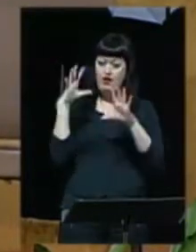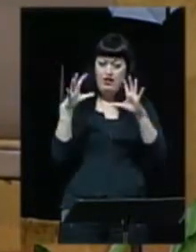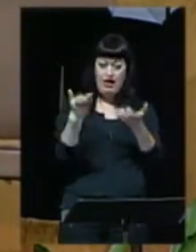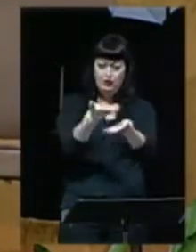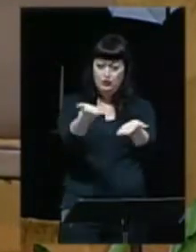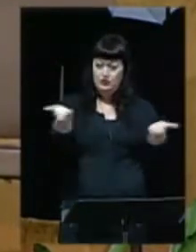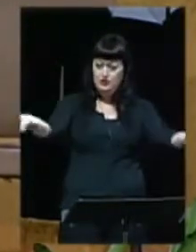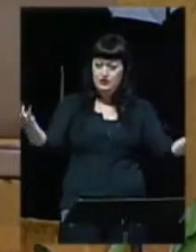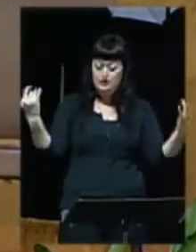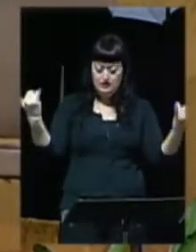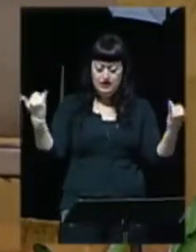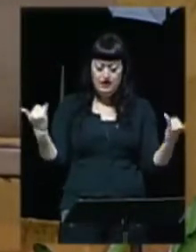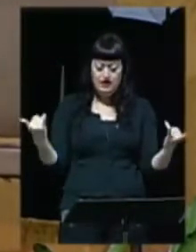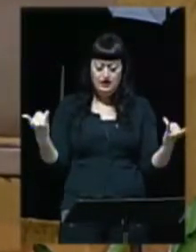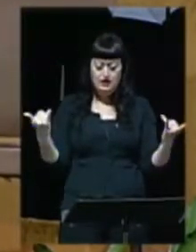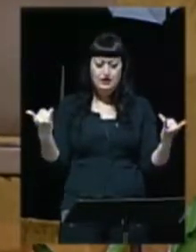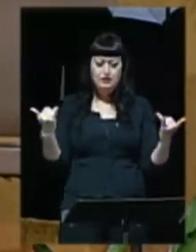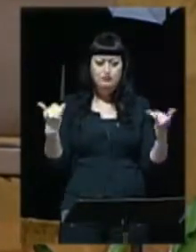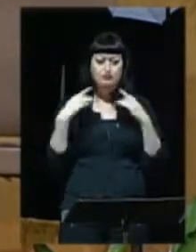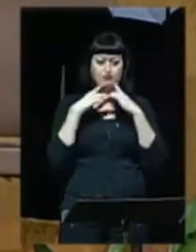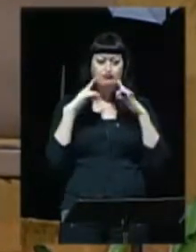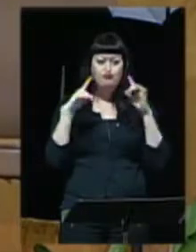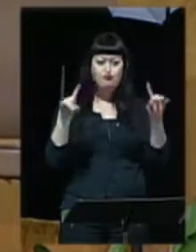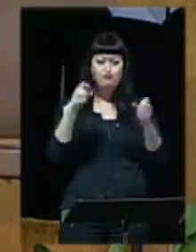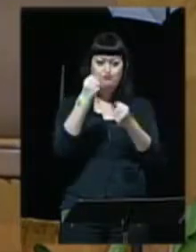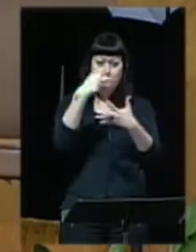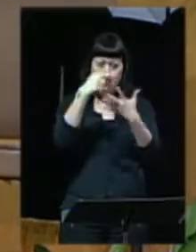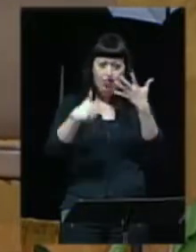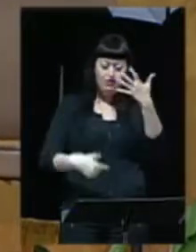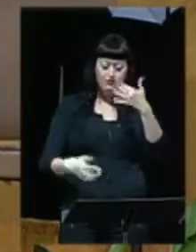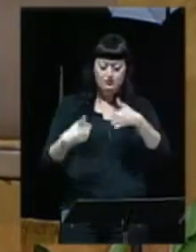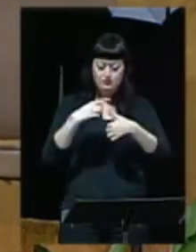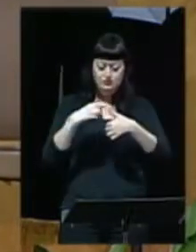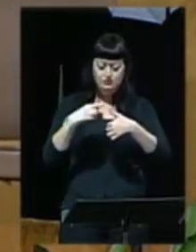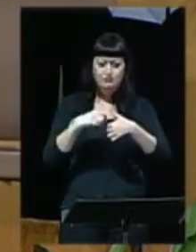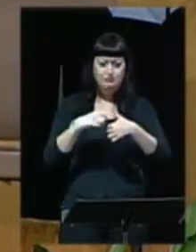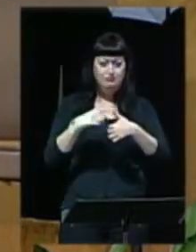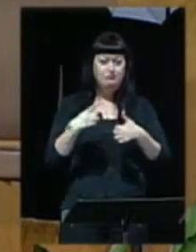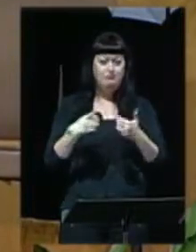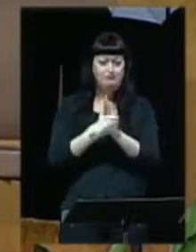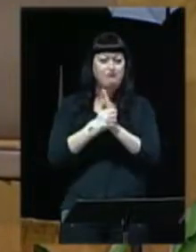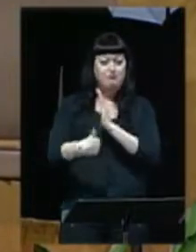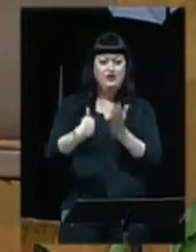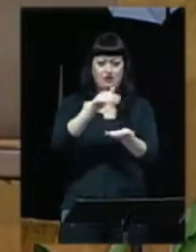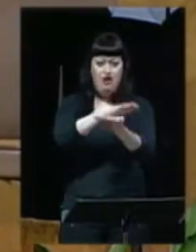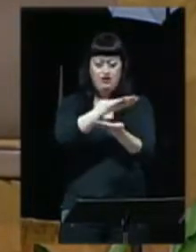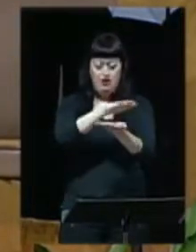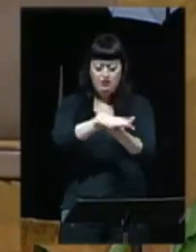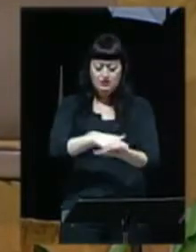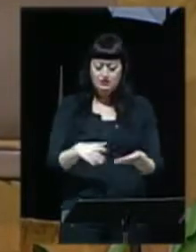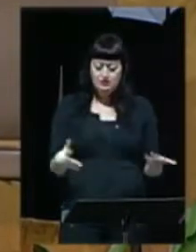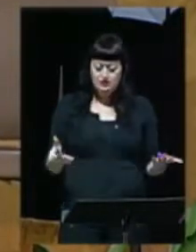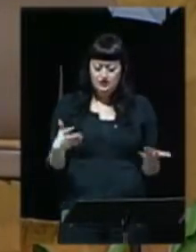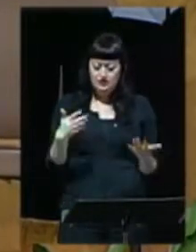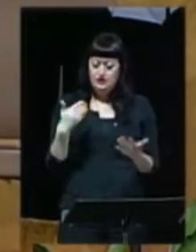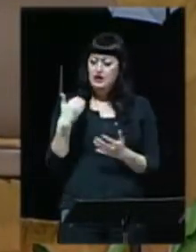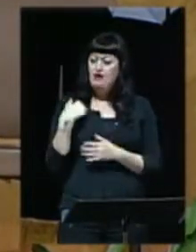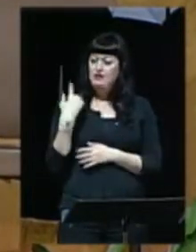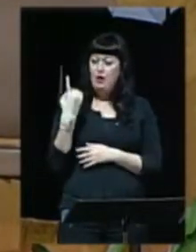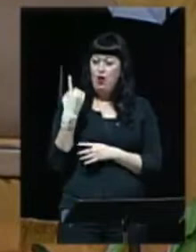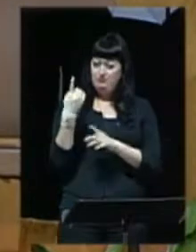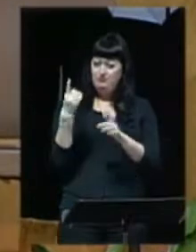see before you today is known for many things. We are highly academic. We not only have someone